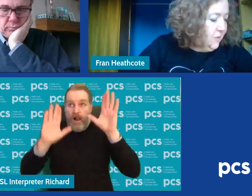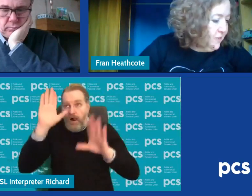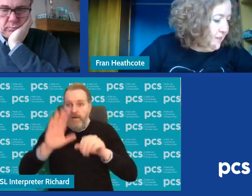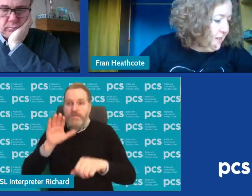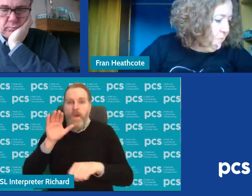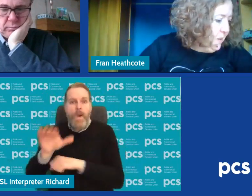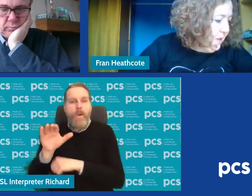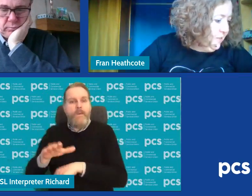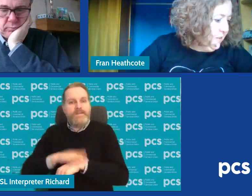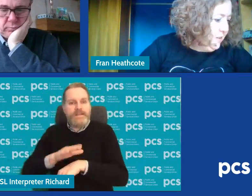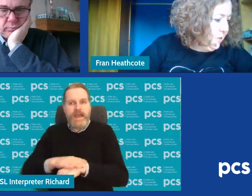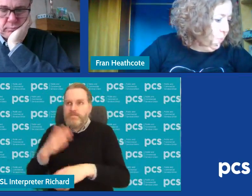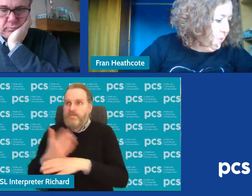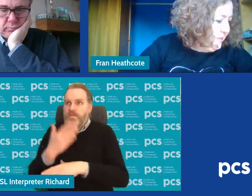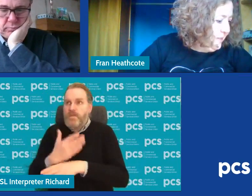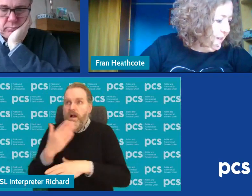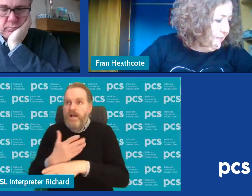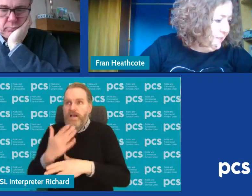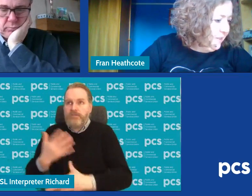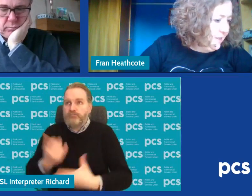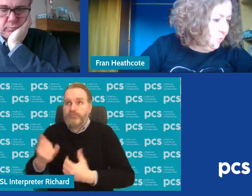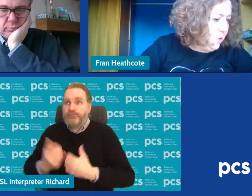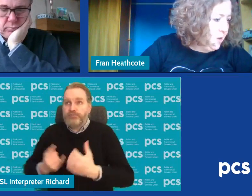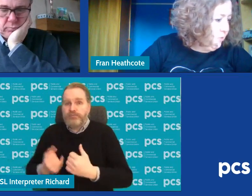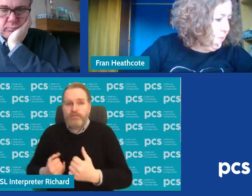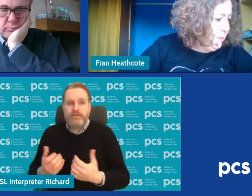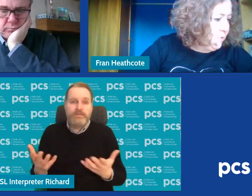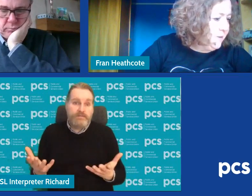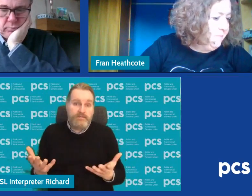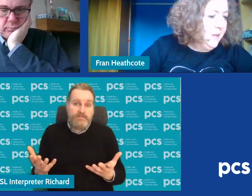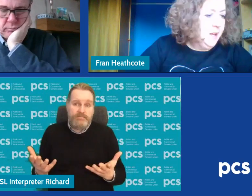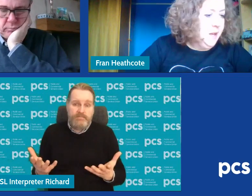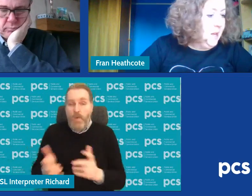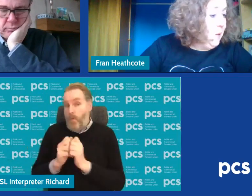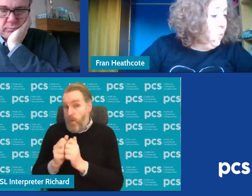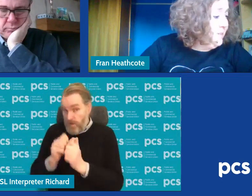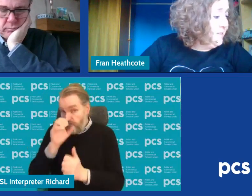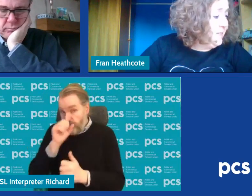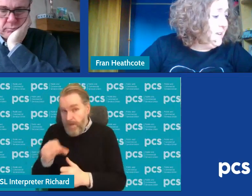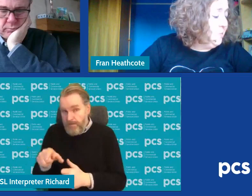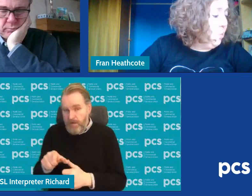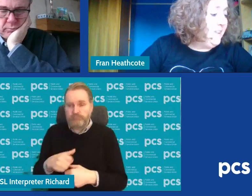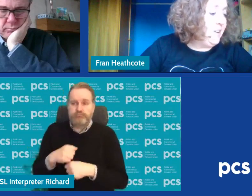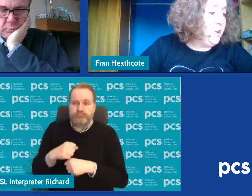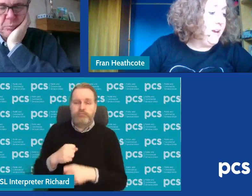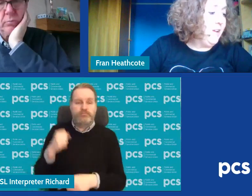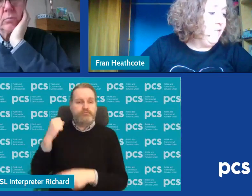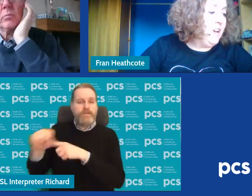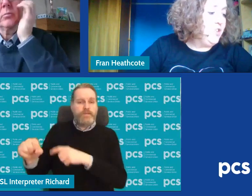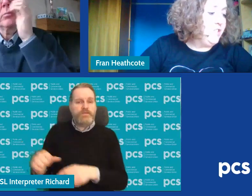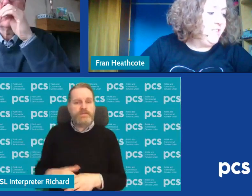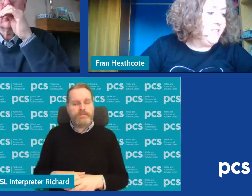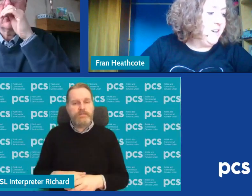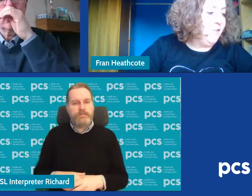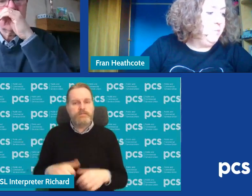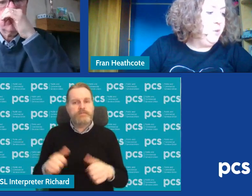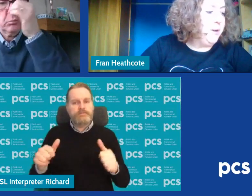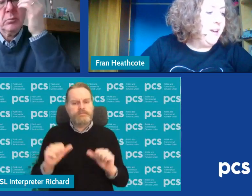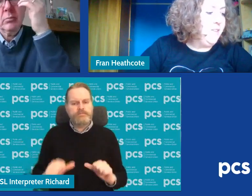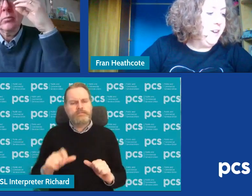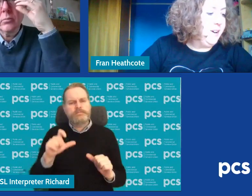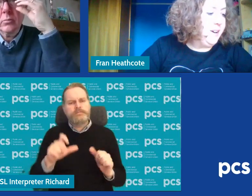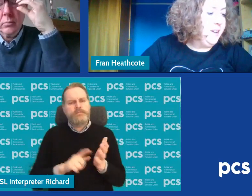additional overtime to compensate? So that's worth remembering. Claire Wood says, why is it okay for agency staff